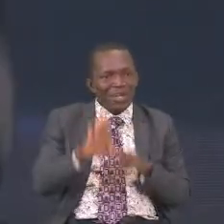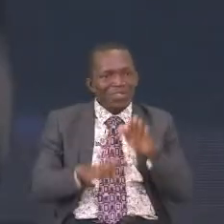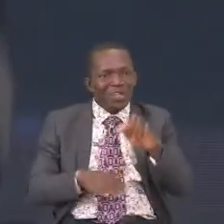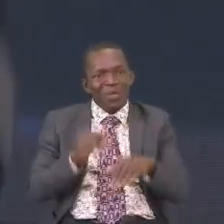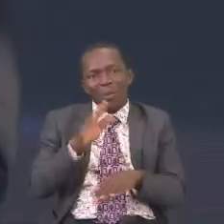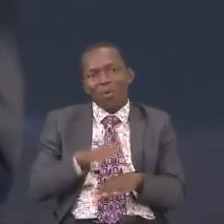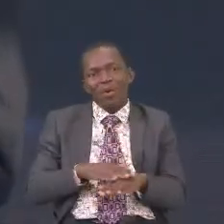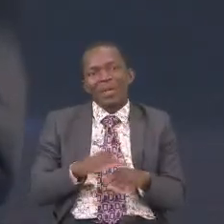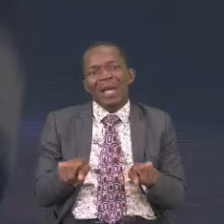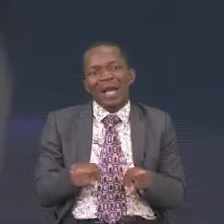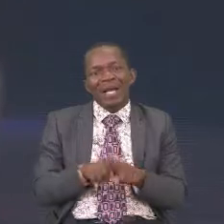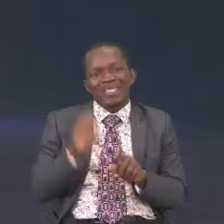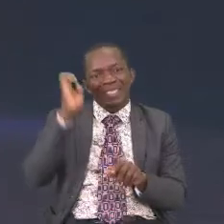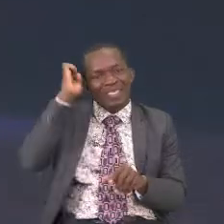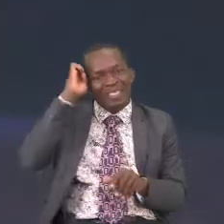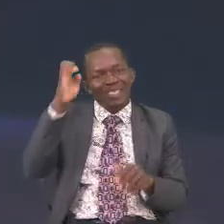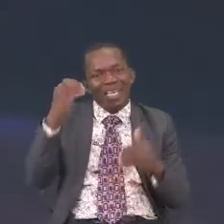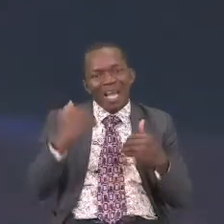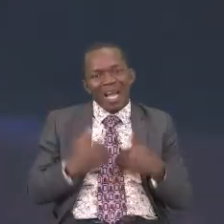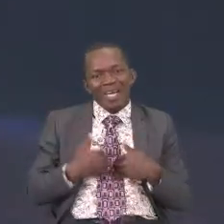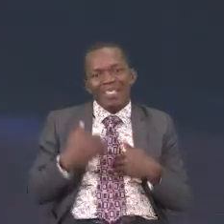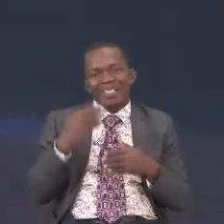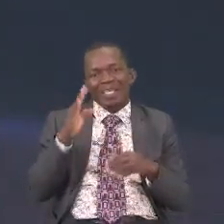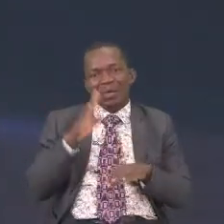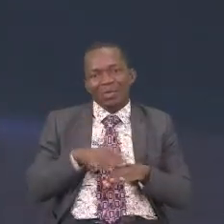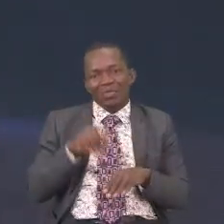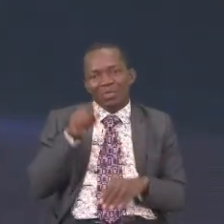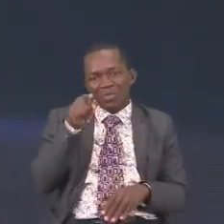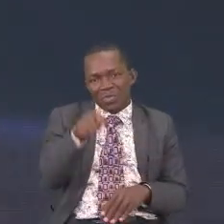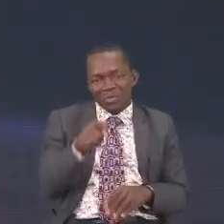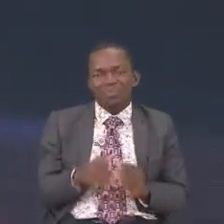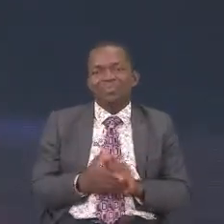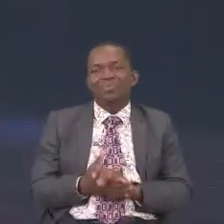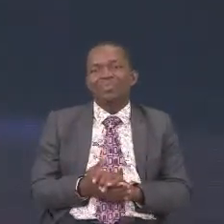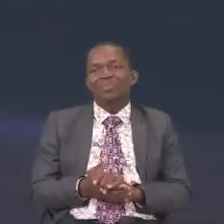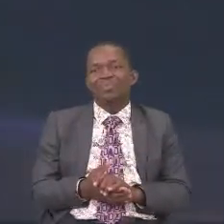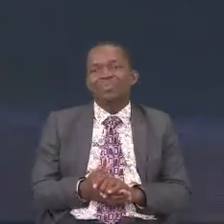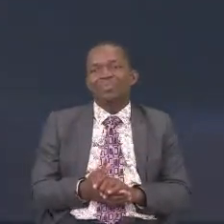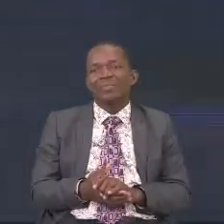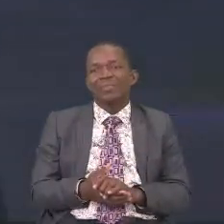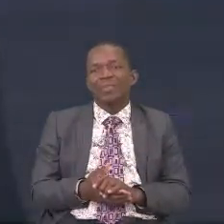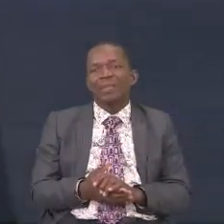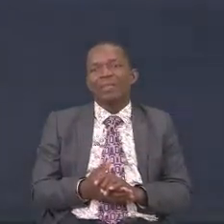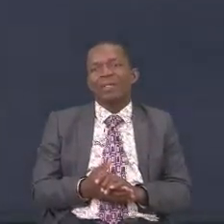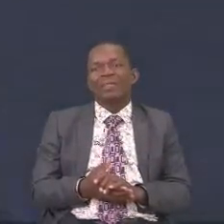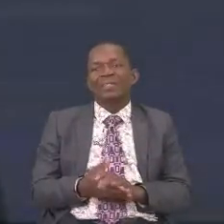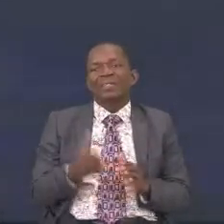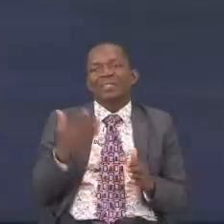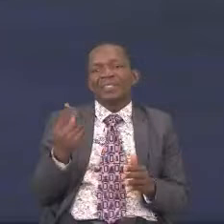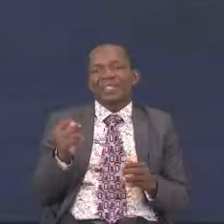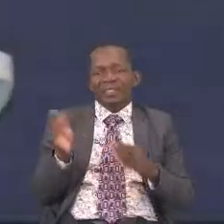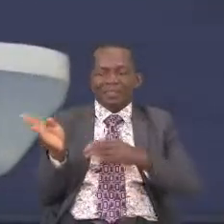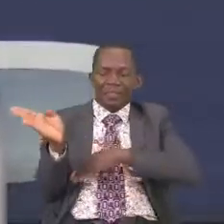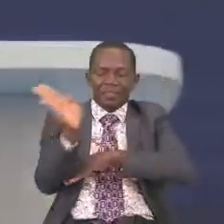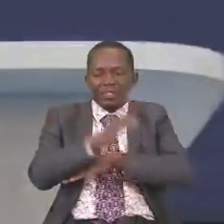tread upon, as he has said unto you. Now, the table is turning